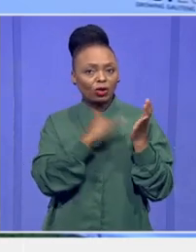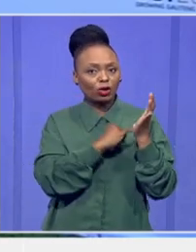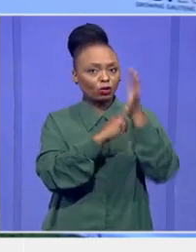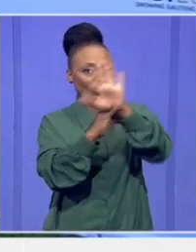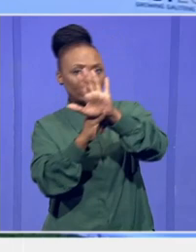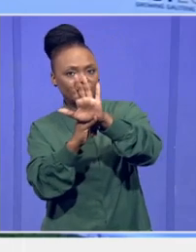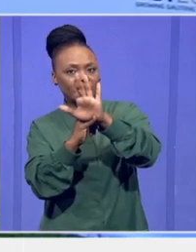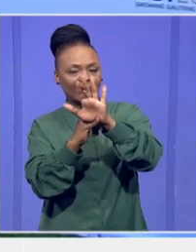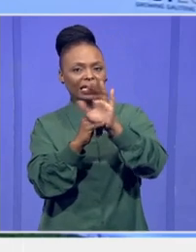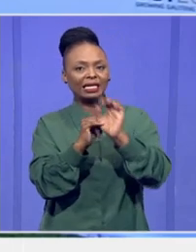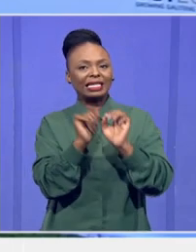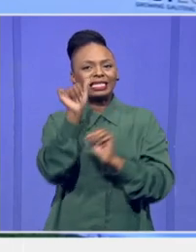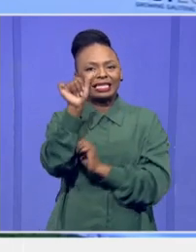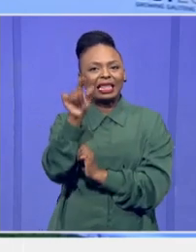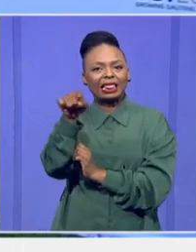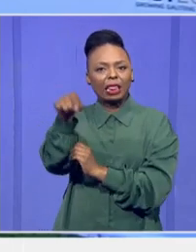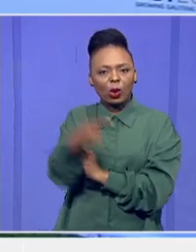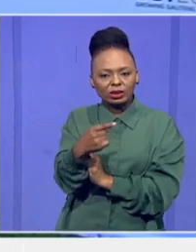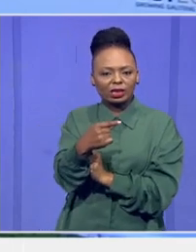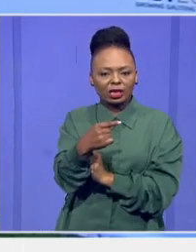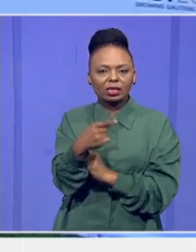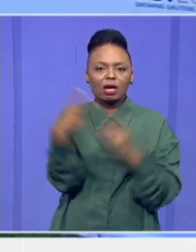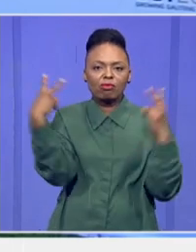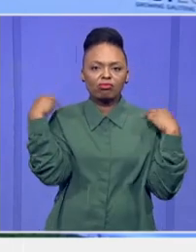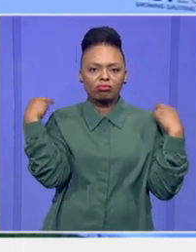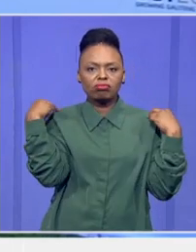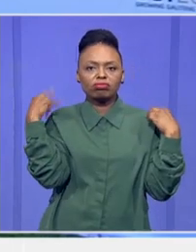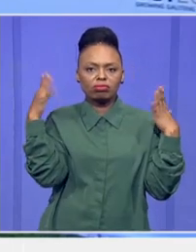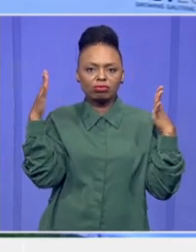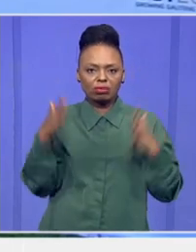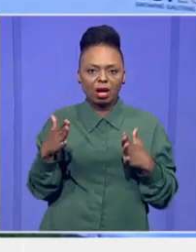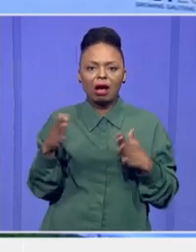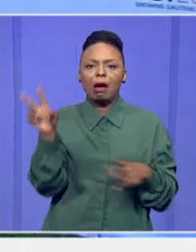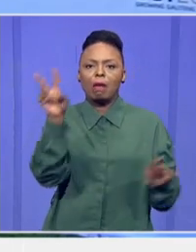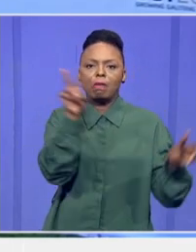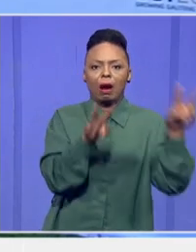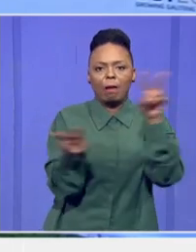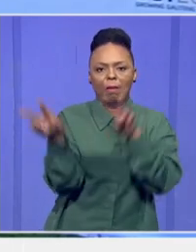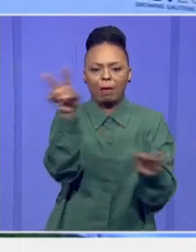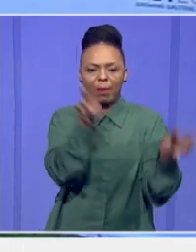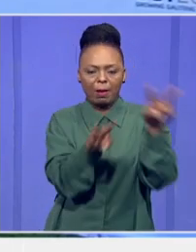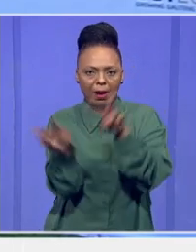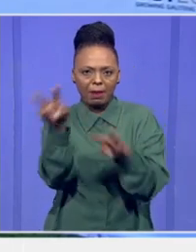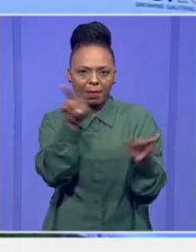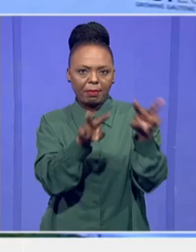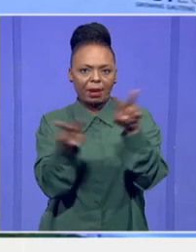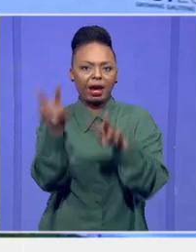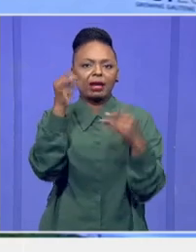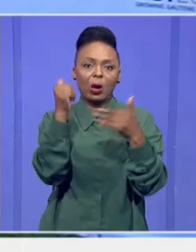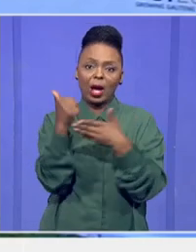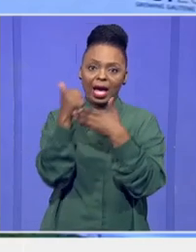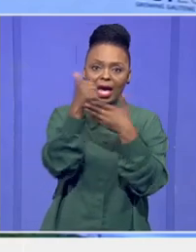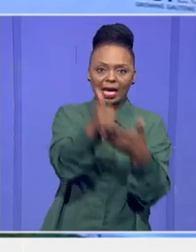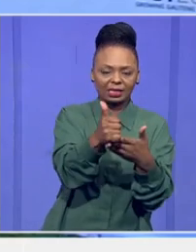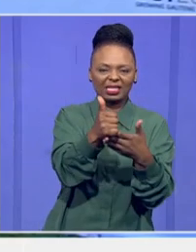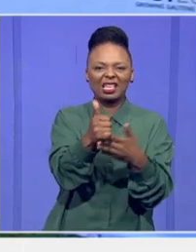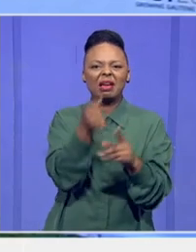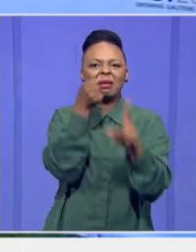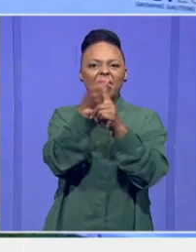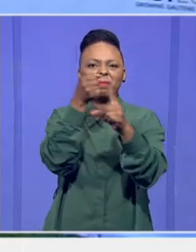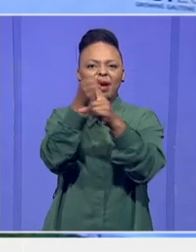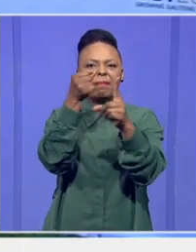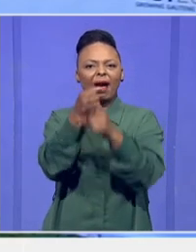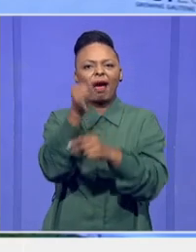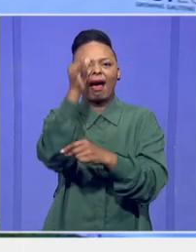these 6,000 wardens will be able to assist in the fight against crime and